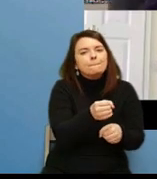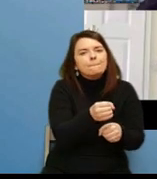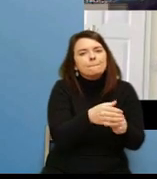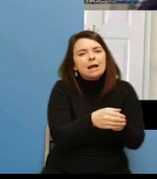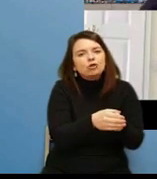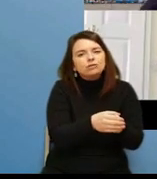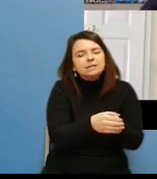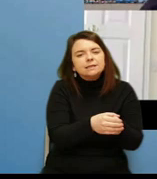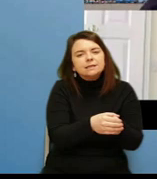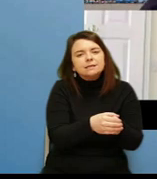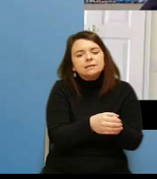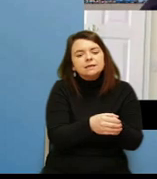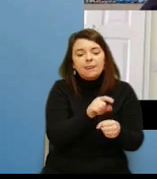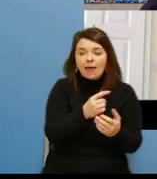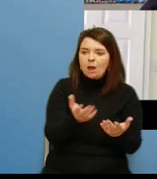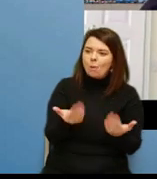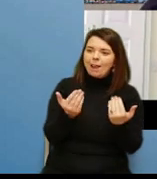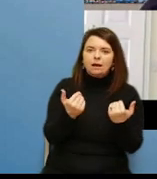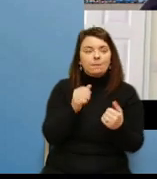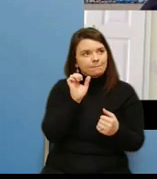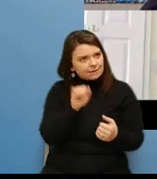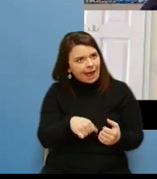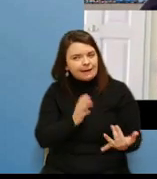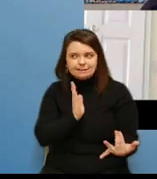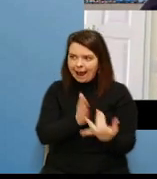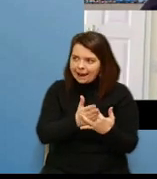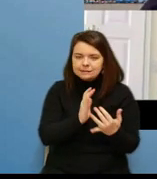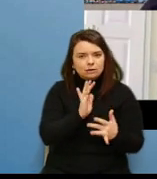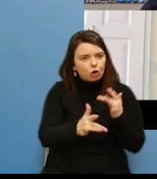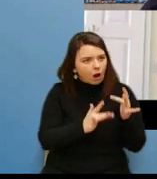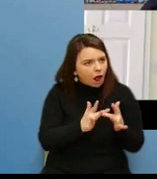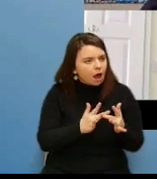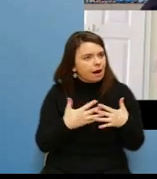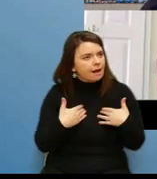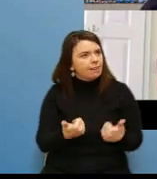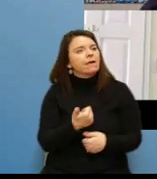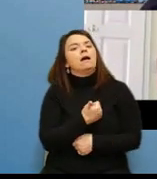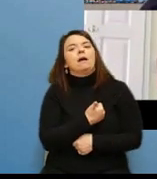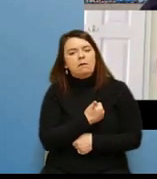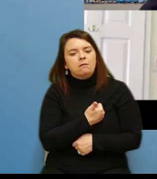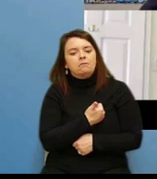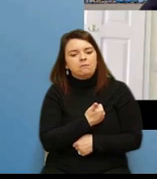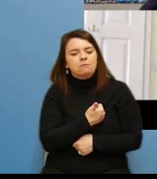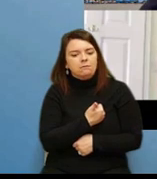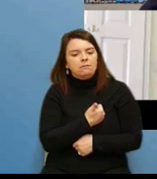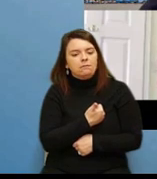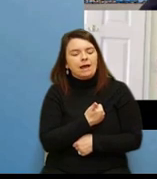But there's also a significant minority of people who welcome being able to access